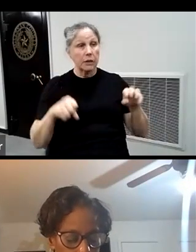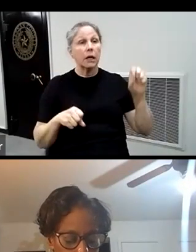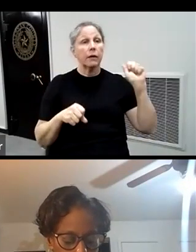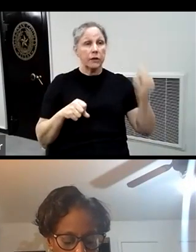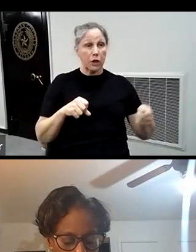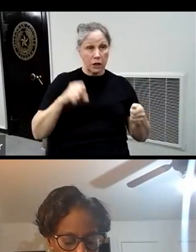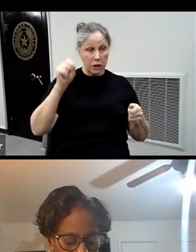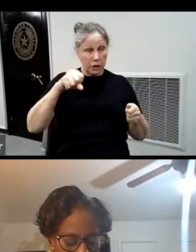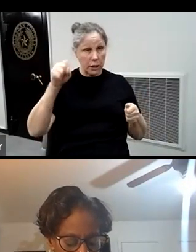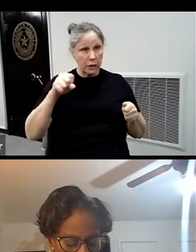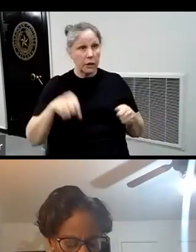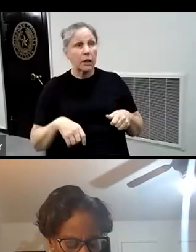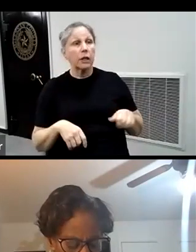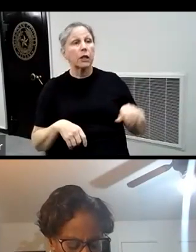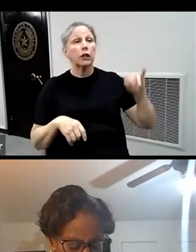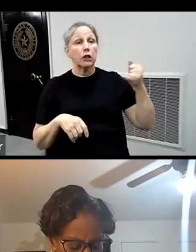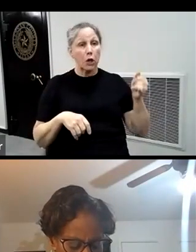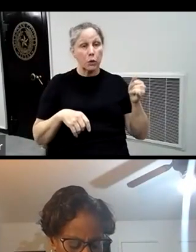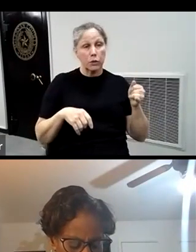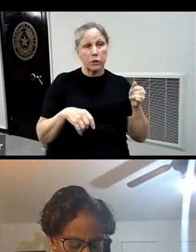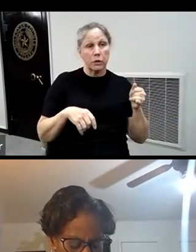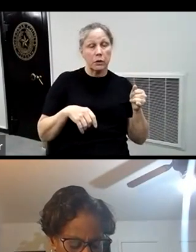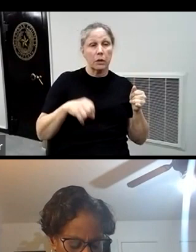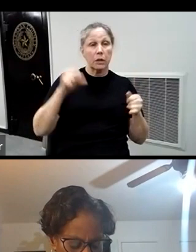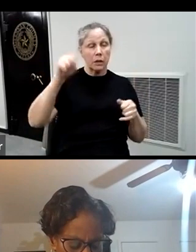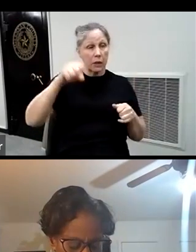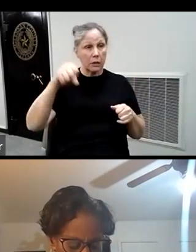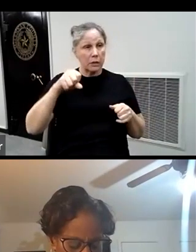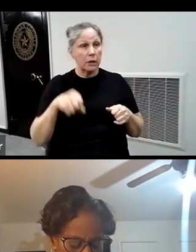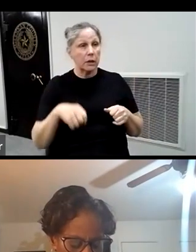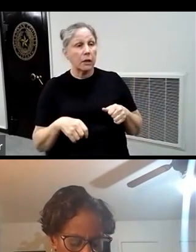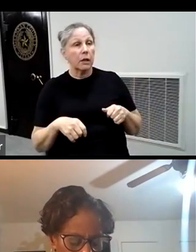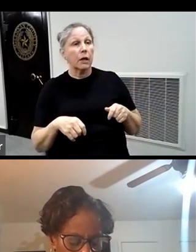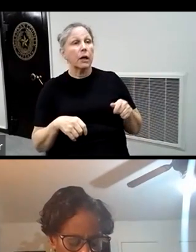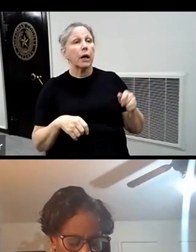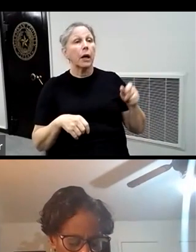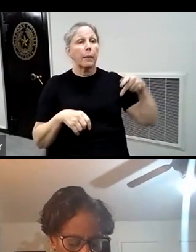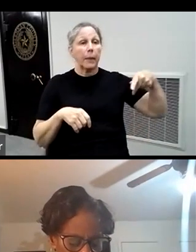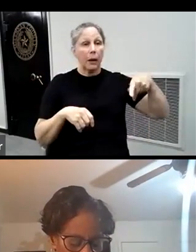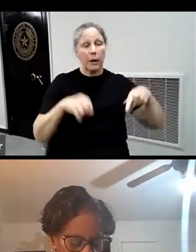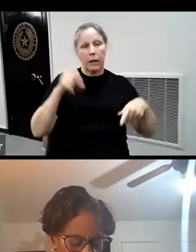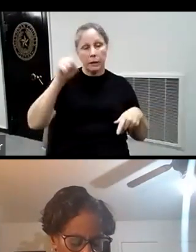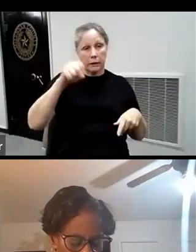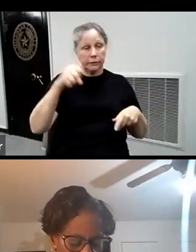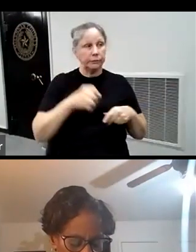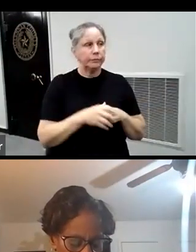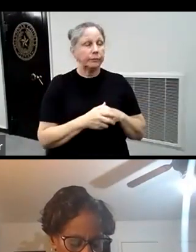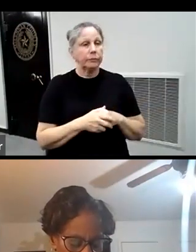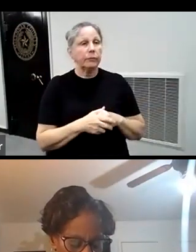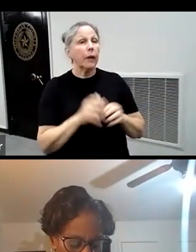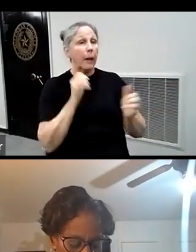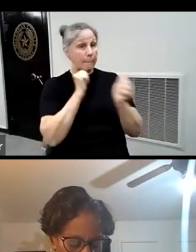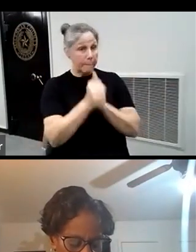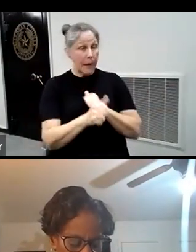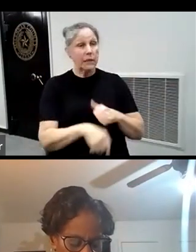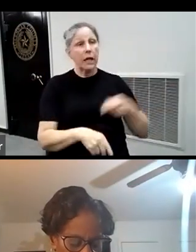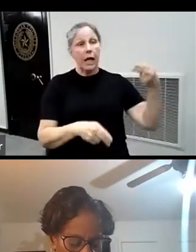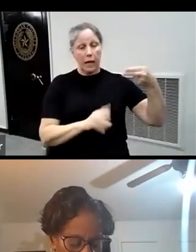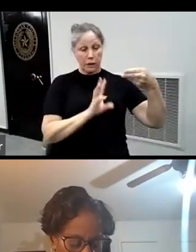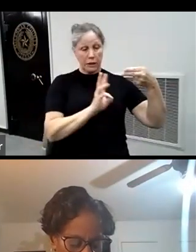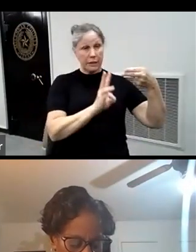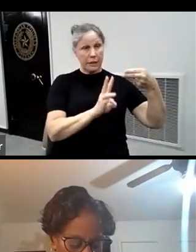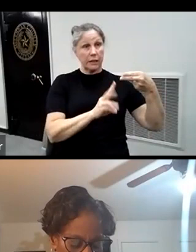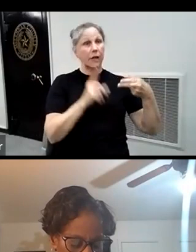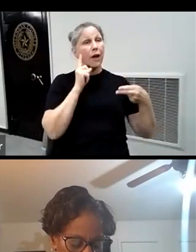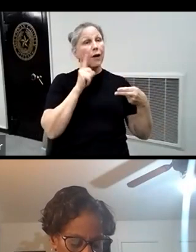Aye. Commissioner Jones, Aye. Commissioner Perry. Aye. Pass. Under H6,